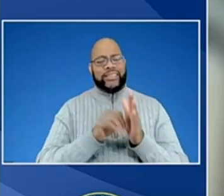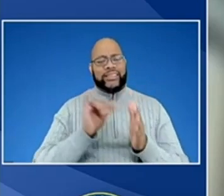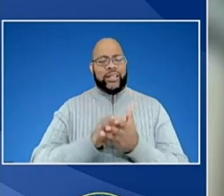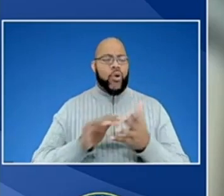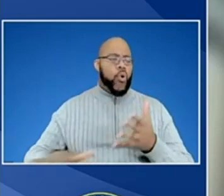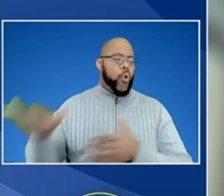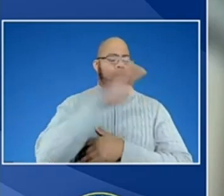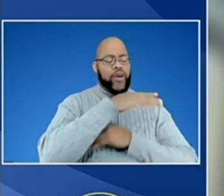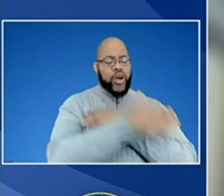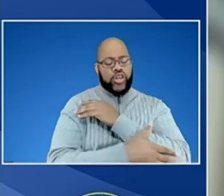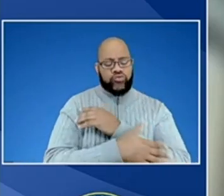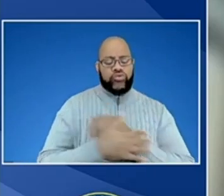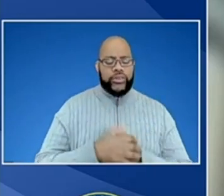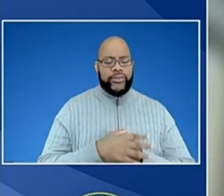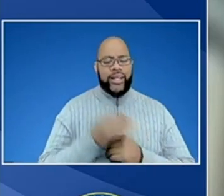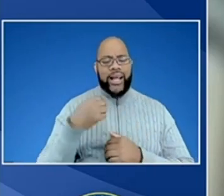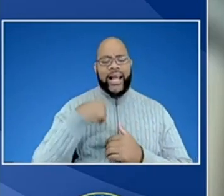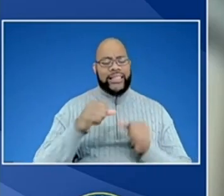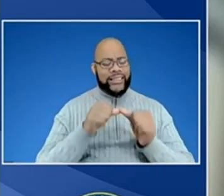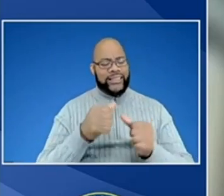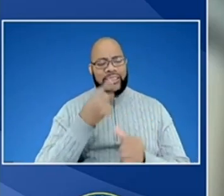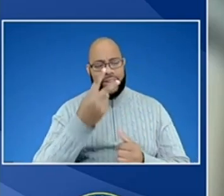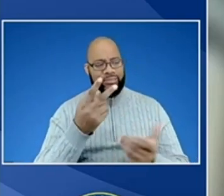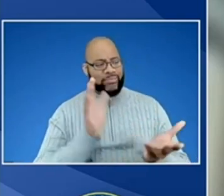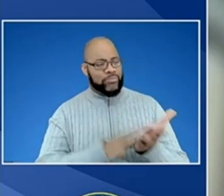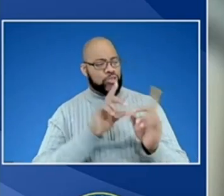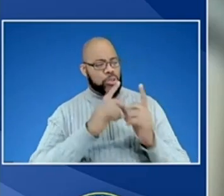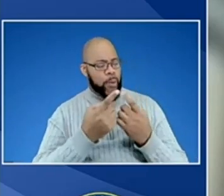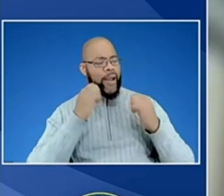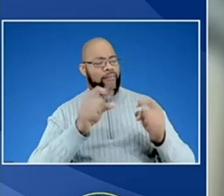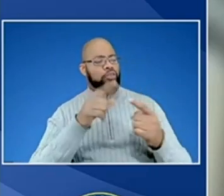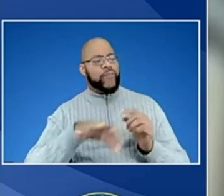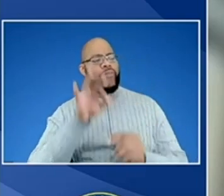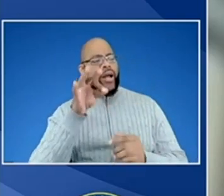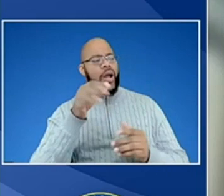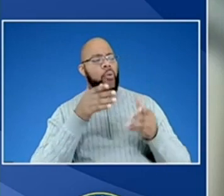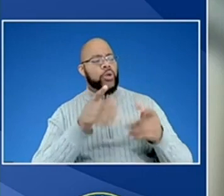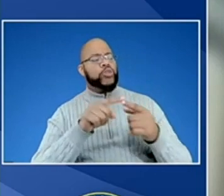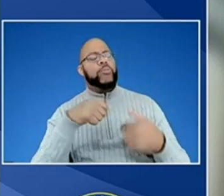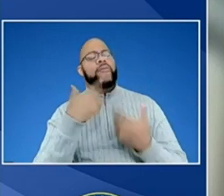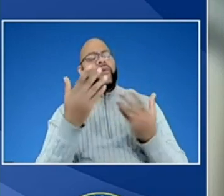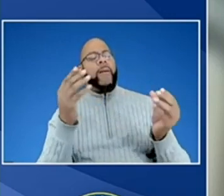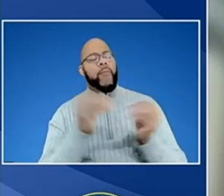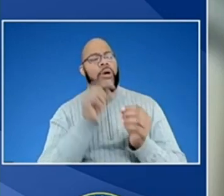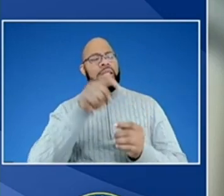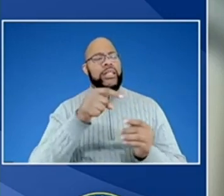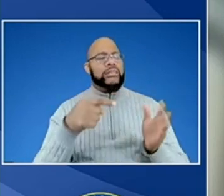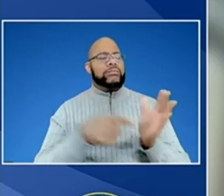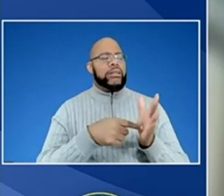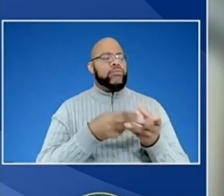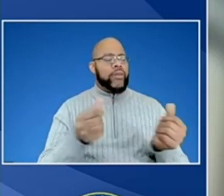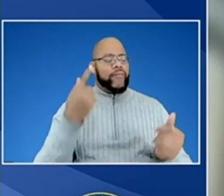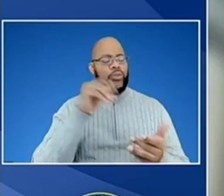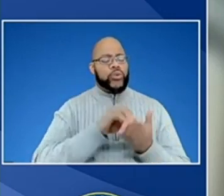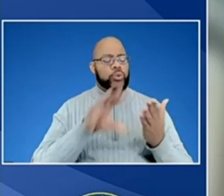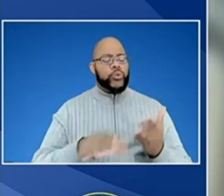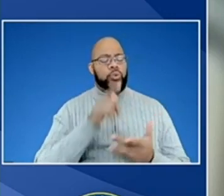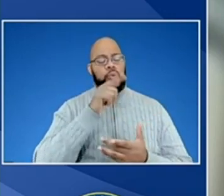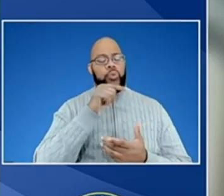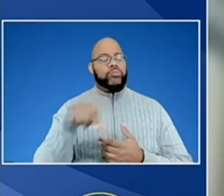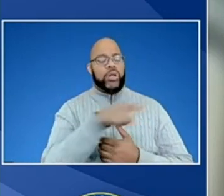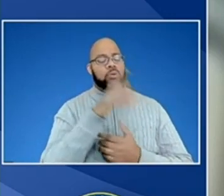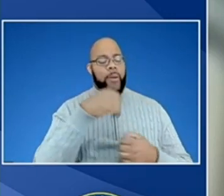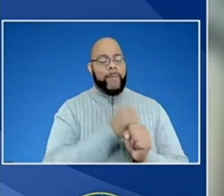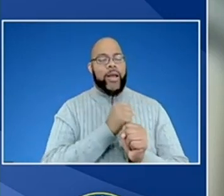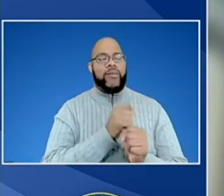country. I continue to commend the department's efforts to find avenues to provide much needed debt relief to students for whom it will make